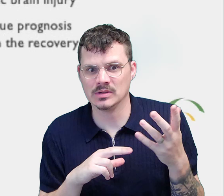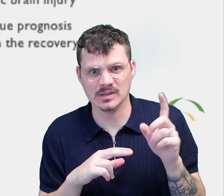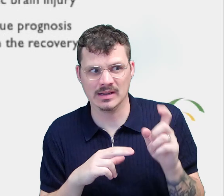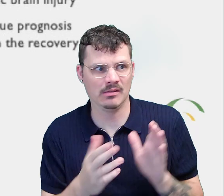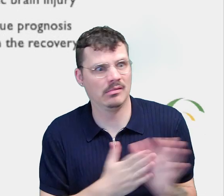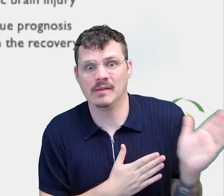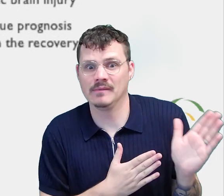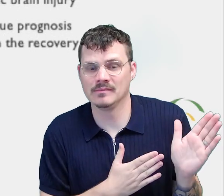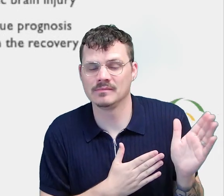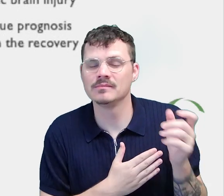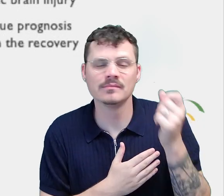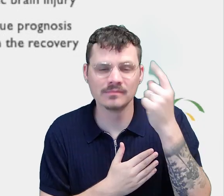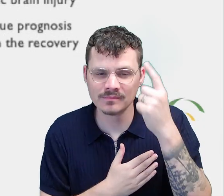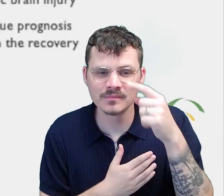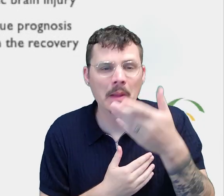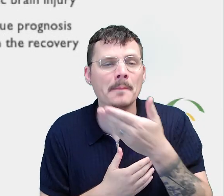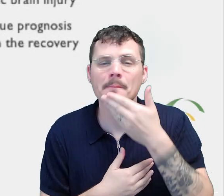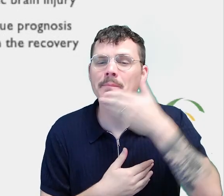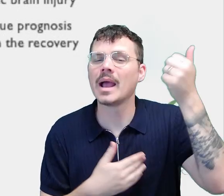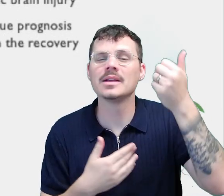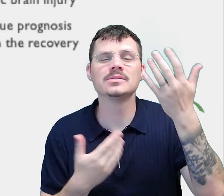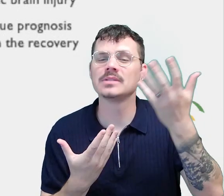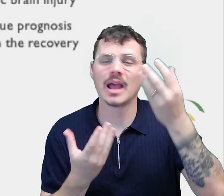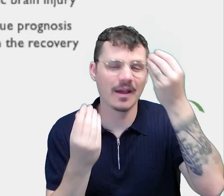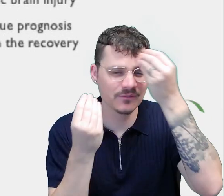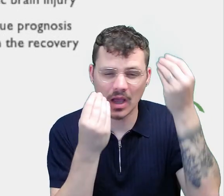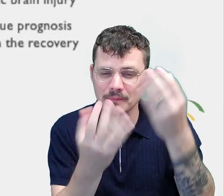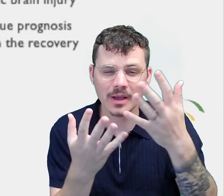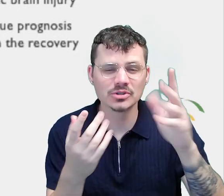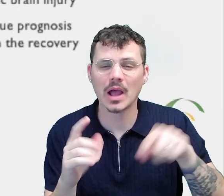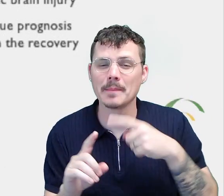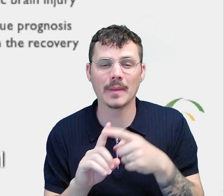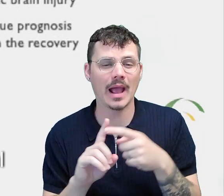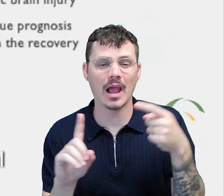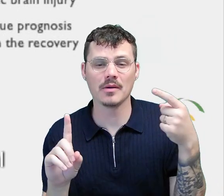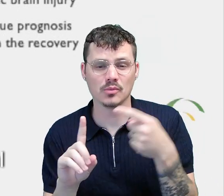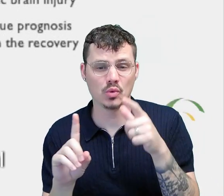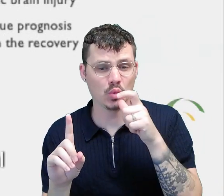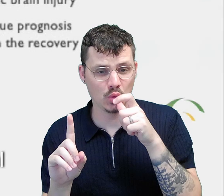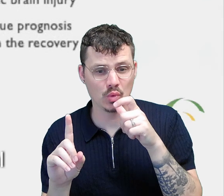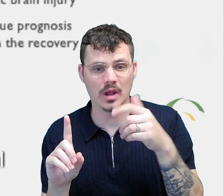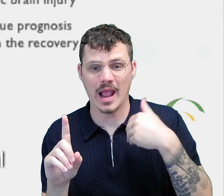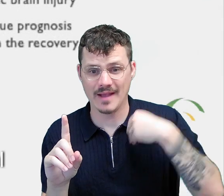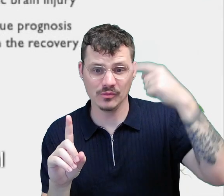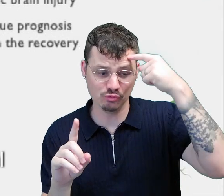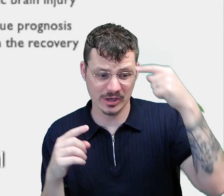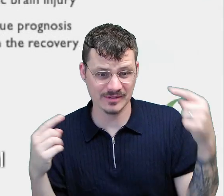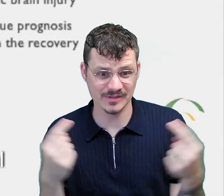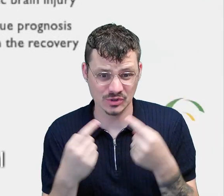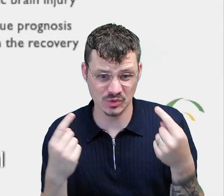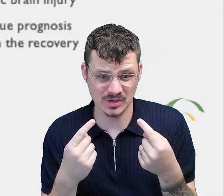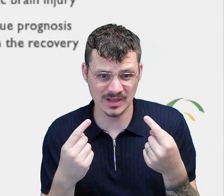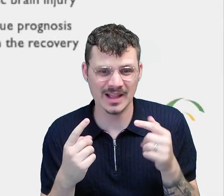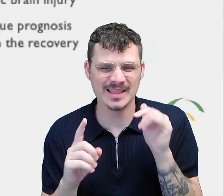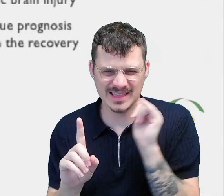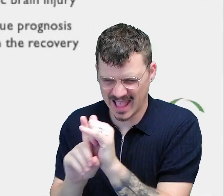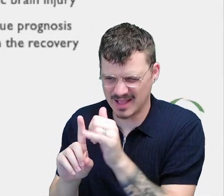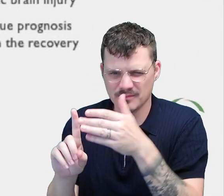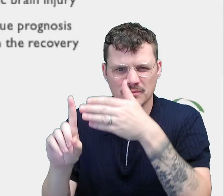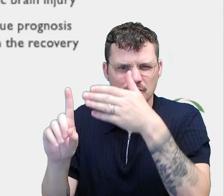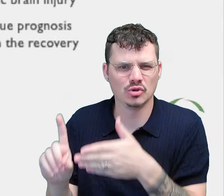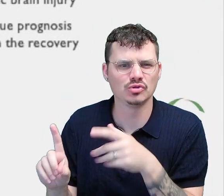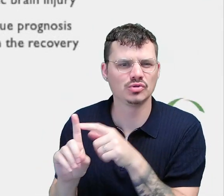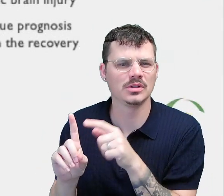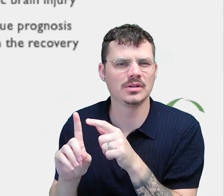early, the best source of information about a person with a brain injury is that individual person